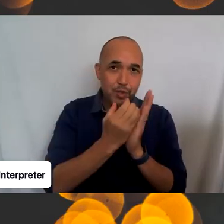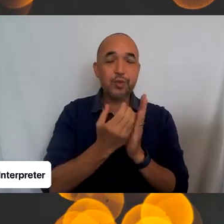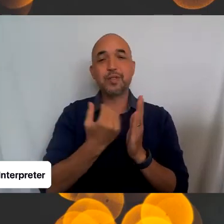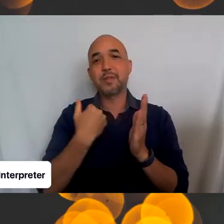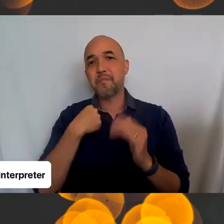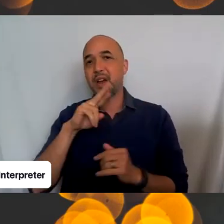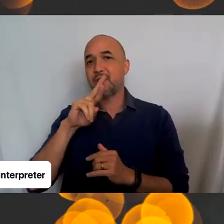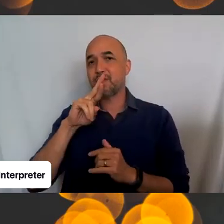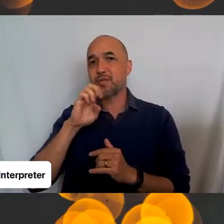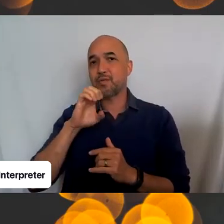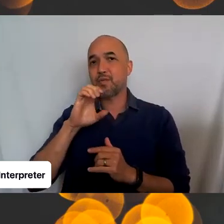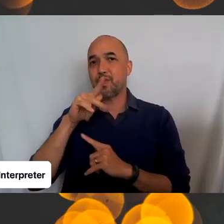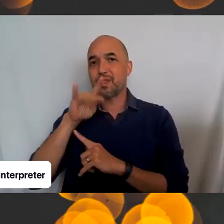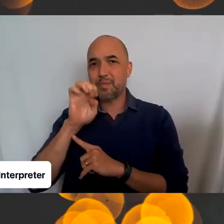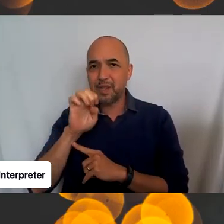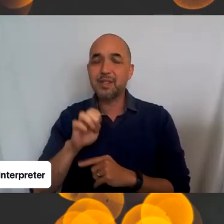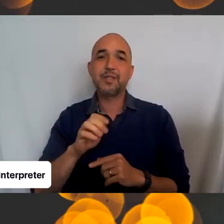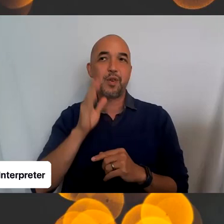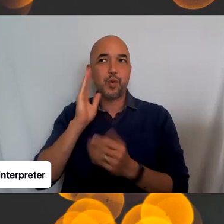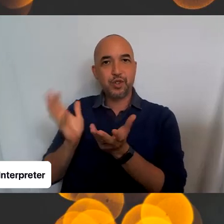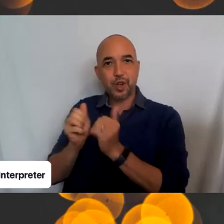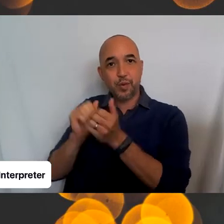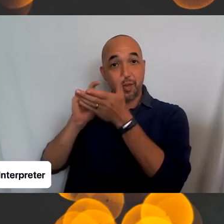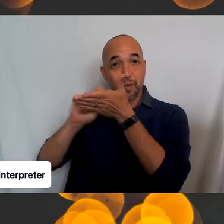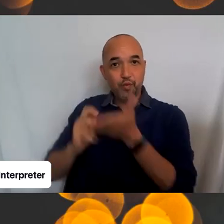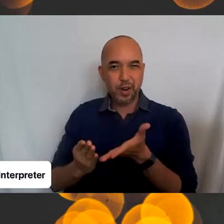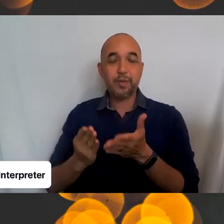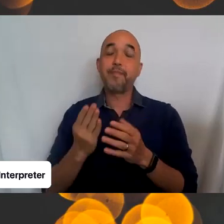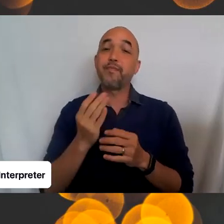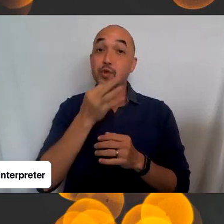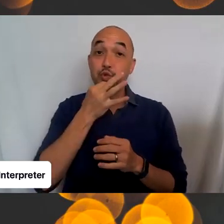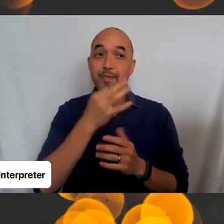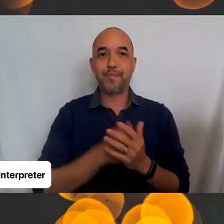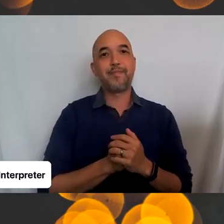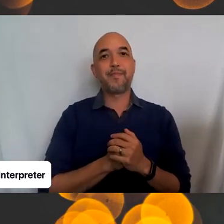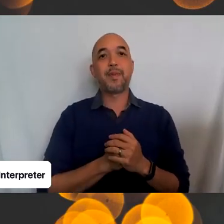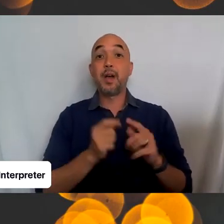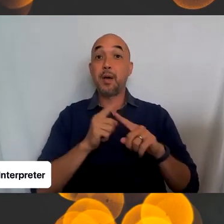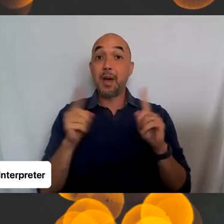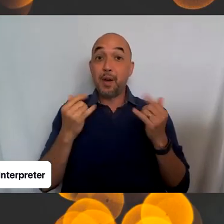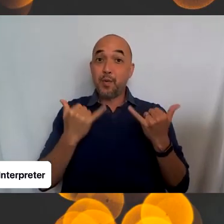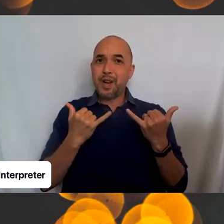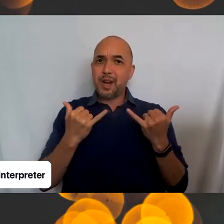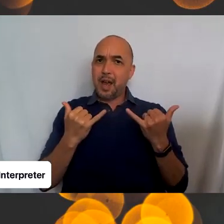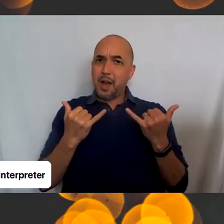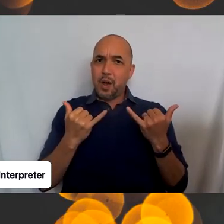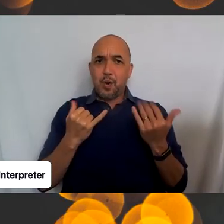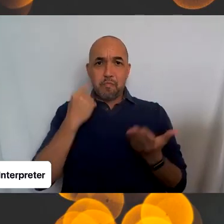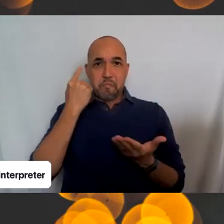one of the book authors from that book, very soon. But without further ado, let's get a little witchy.